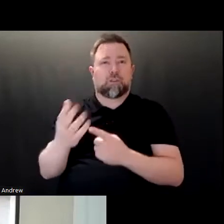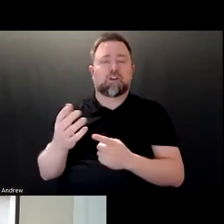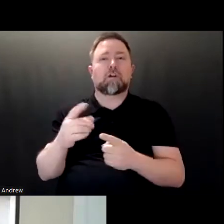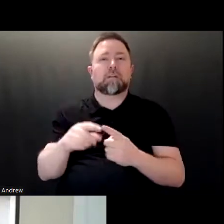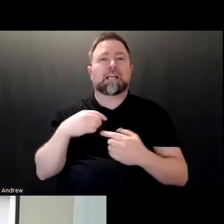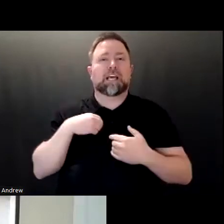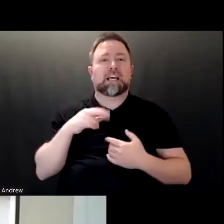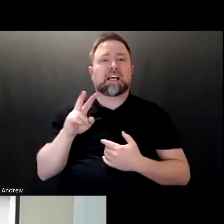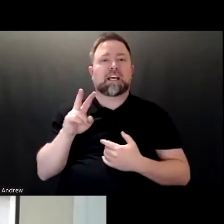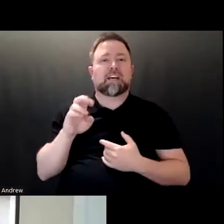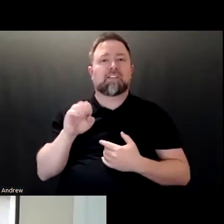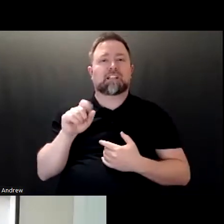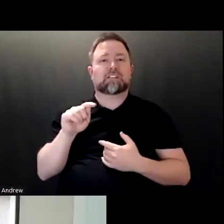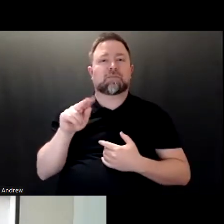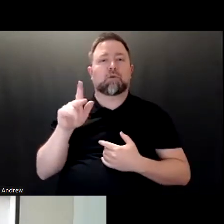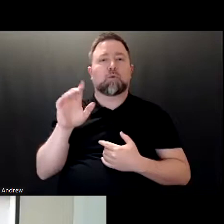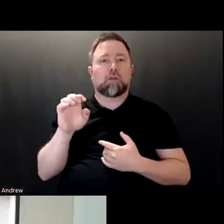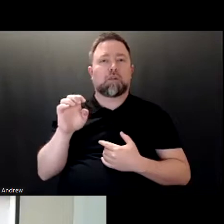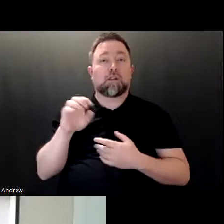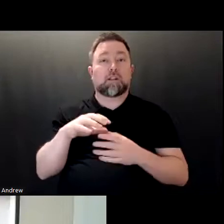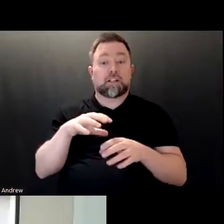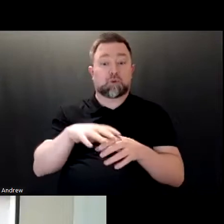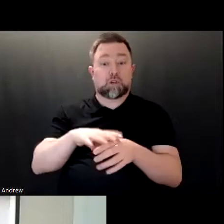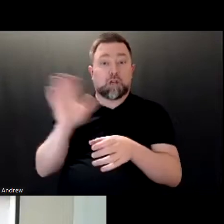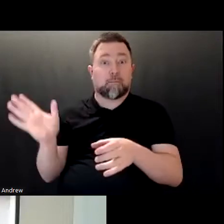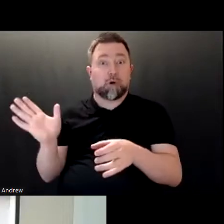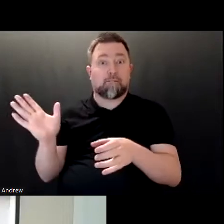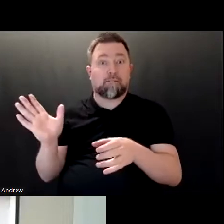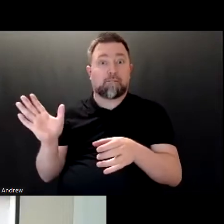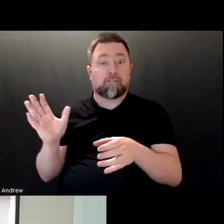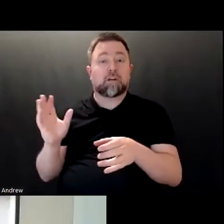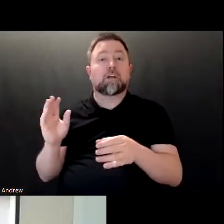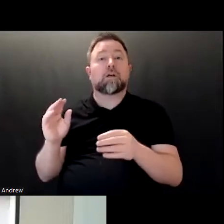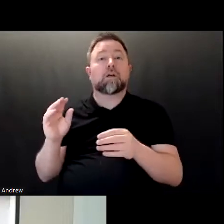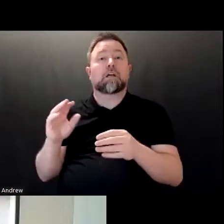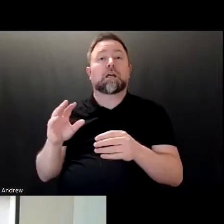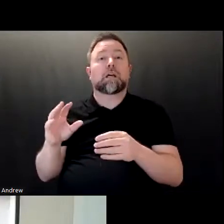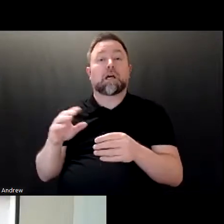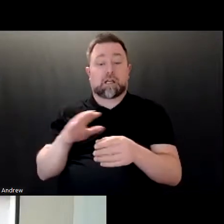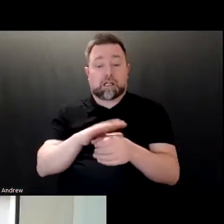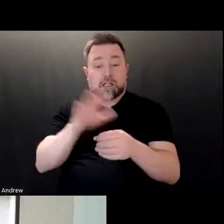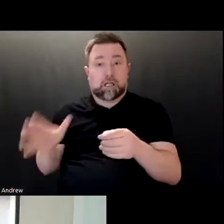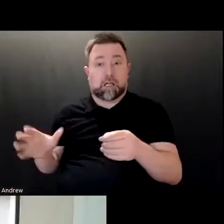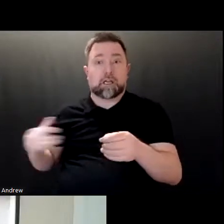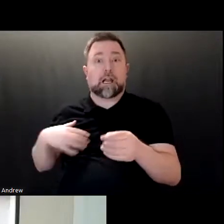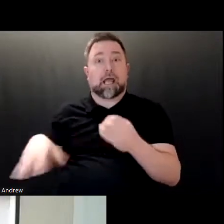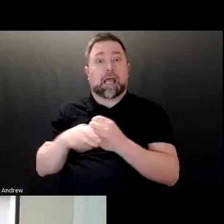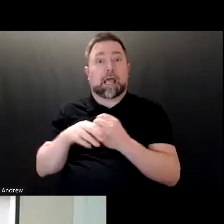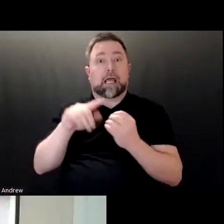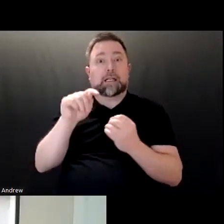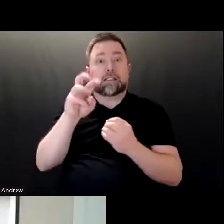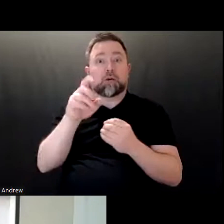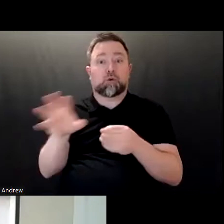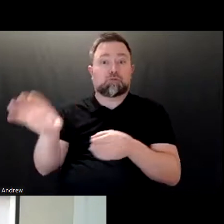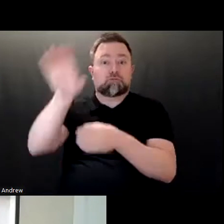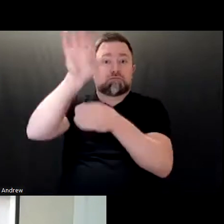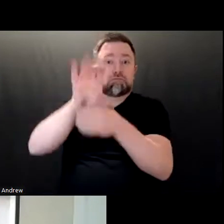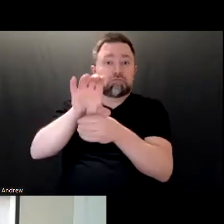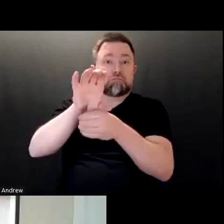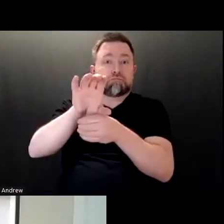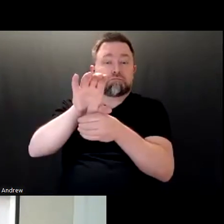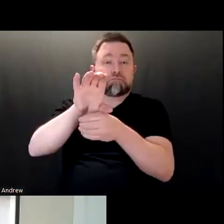construction. The process will offer us space that we don't have currently to do both educational